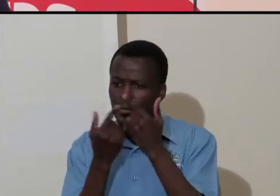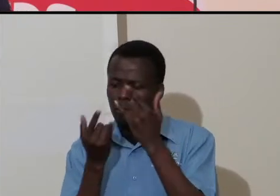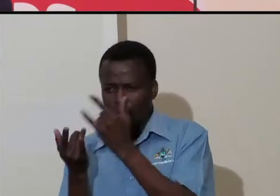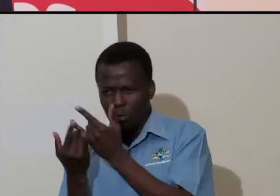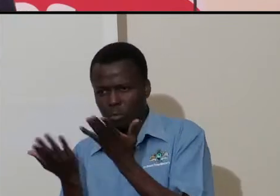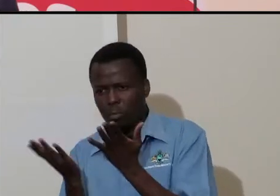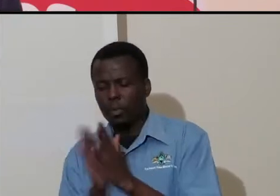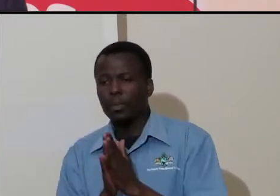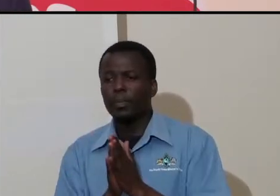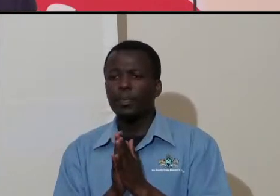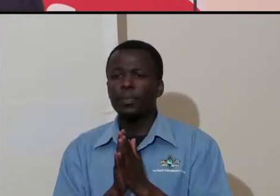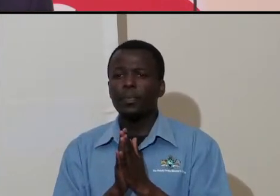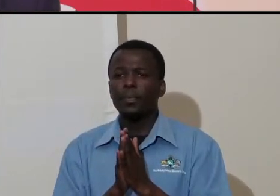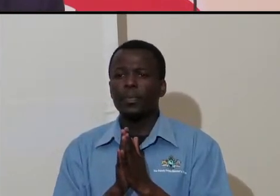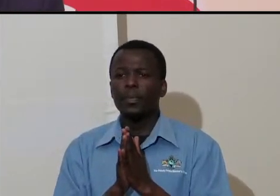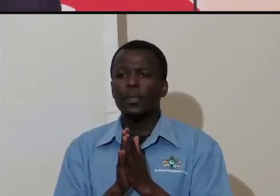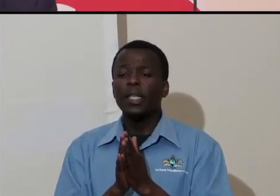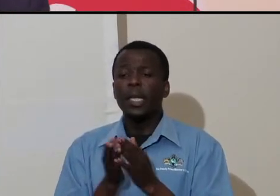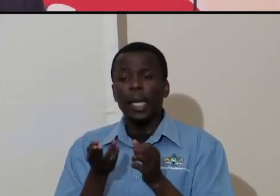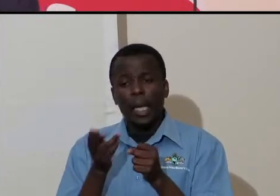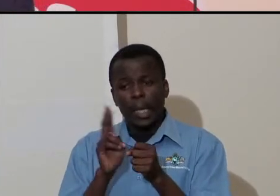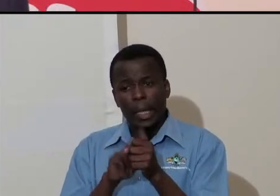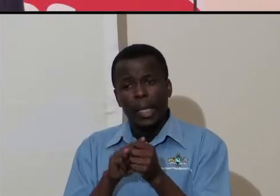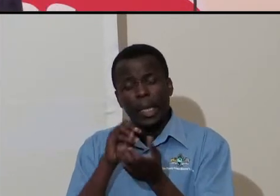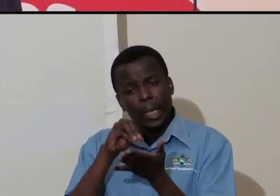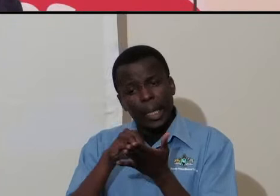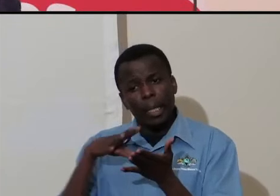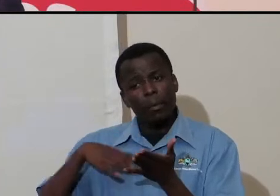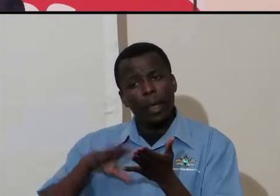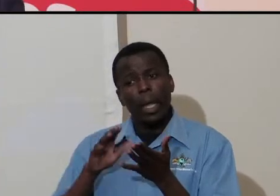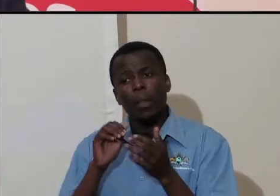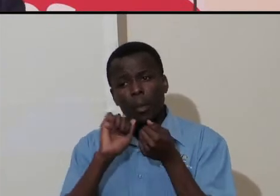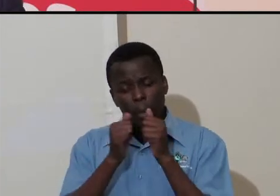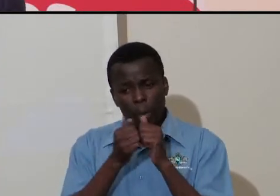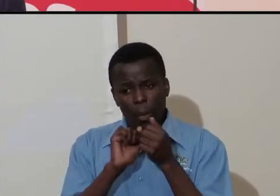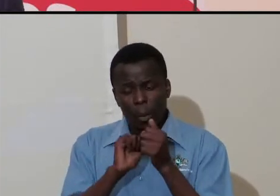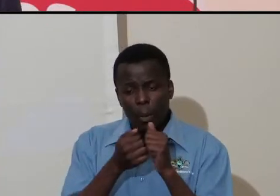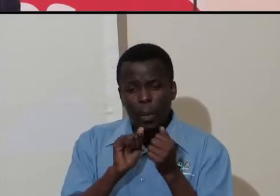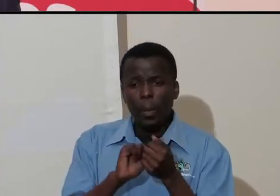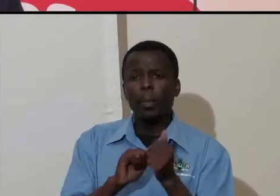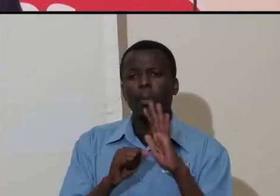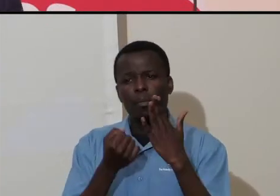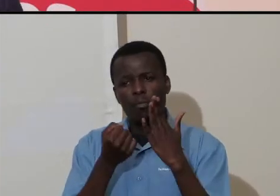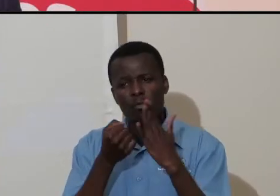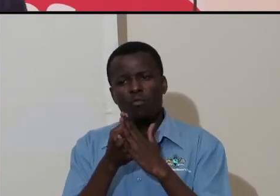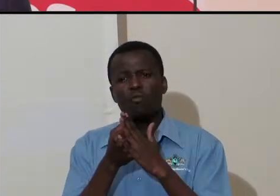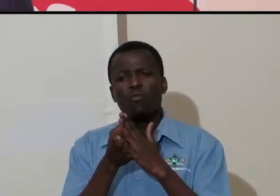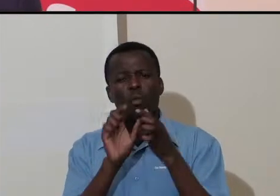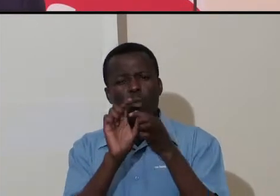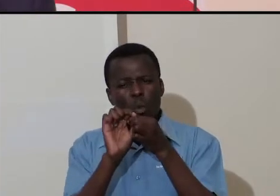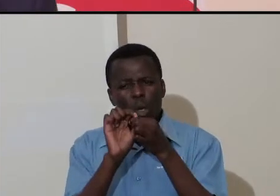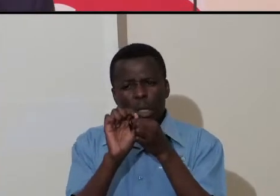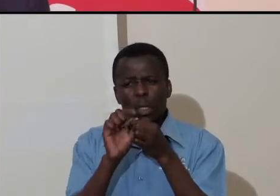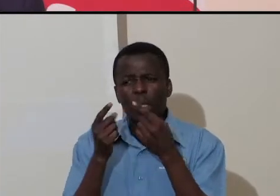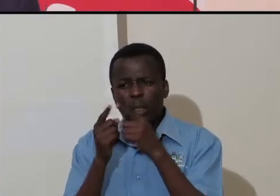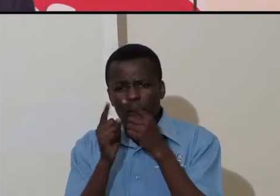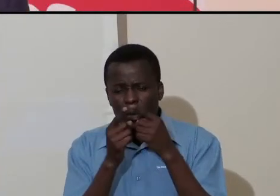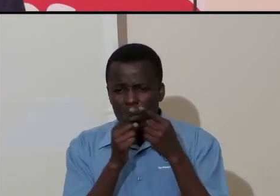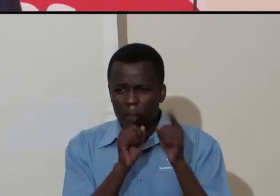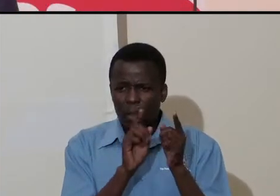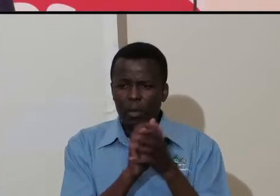civil society is also a serious challenge. The Civica study has painted a picture of a